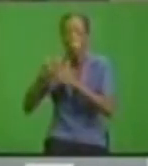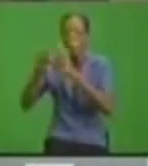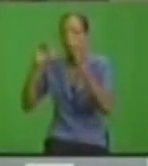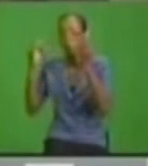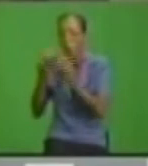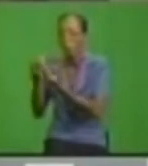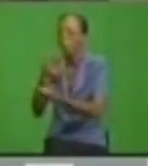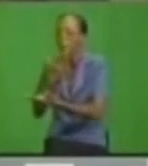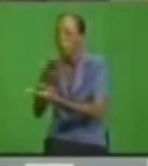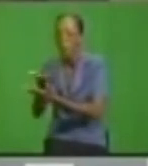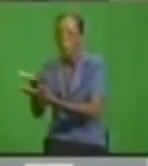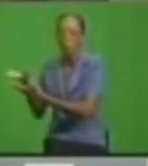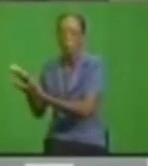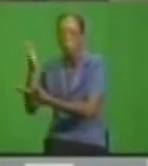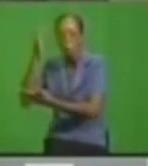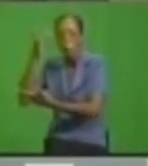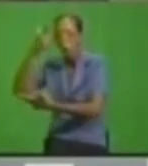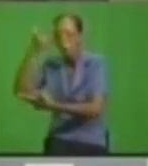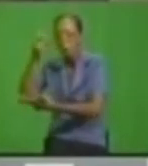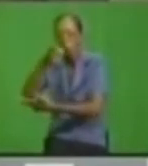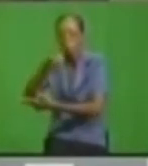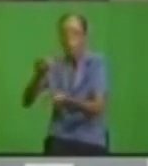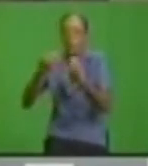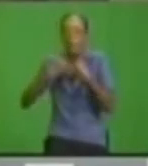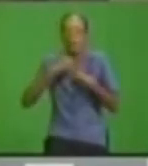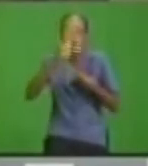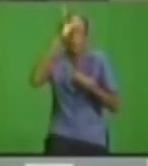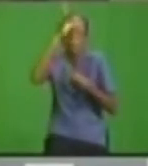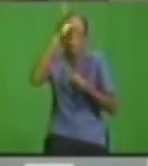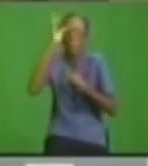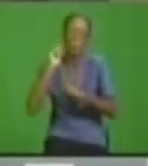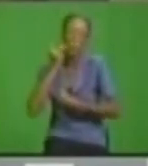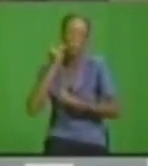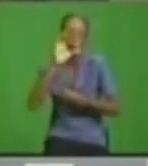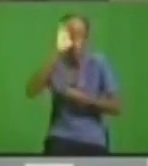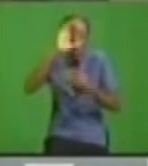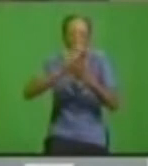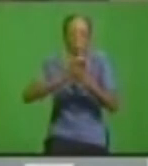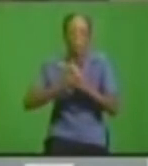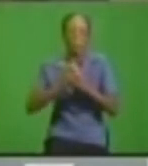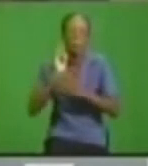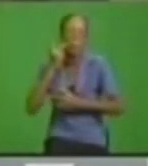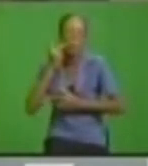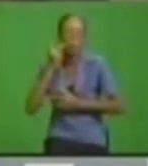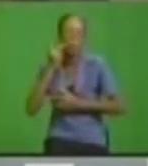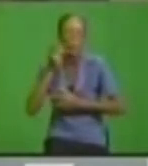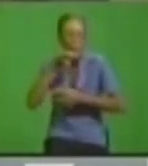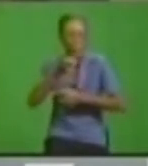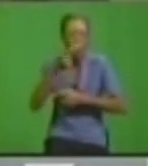tree for giving us a true Caribbean man, a patriot, a